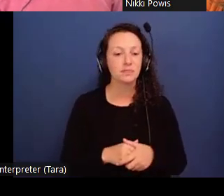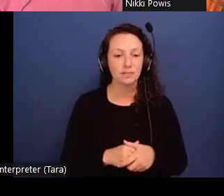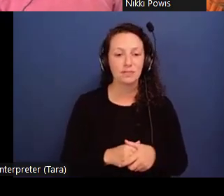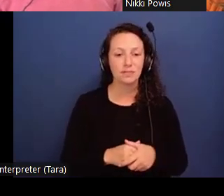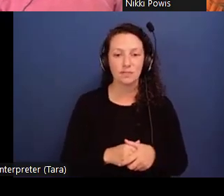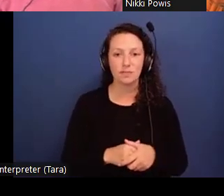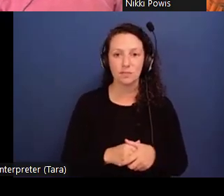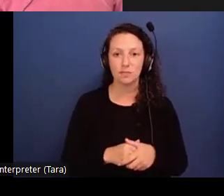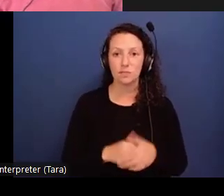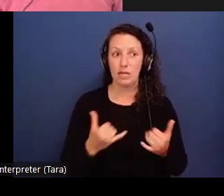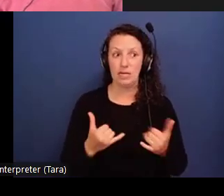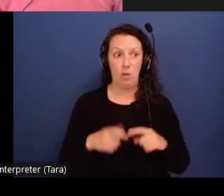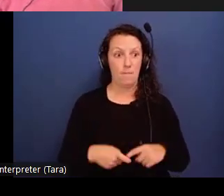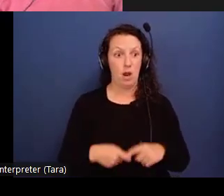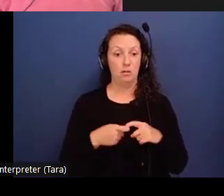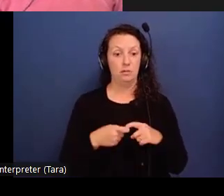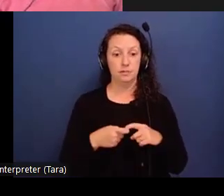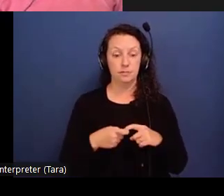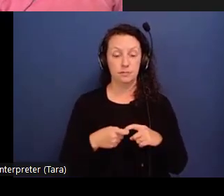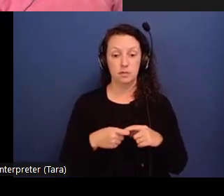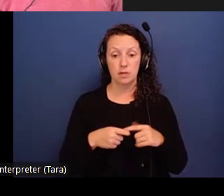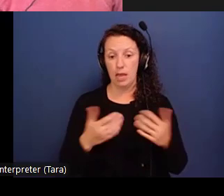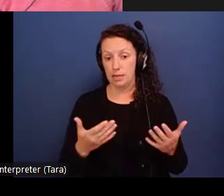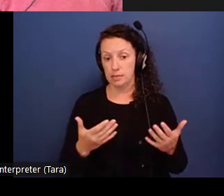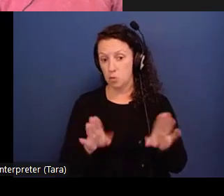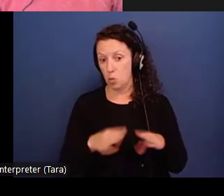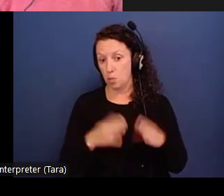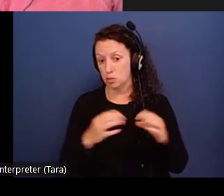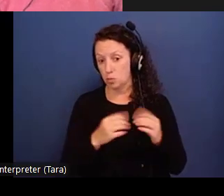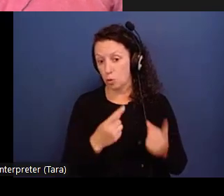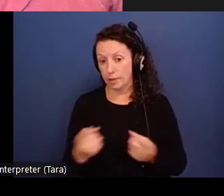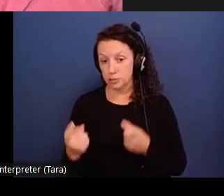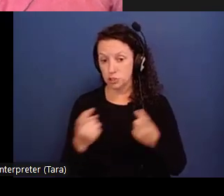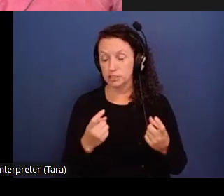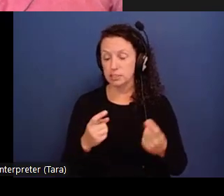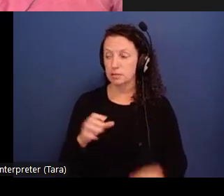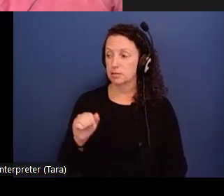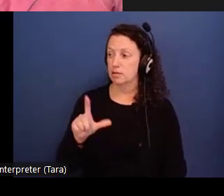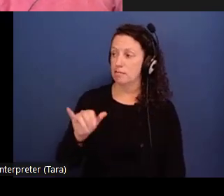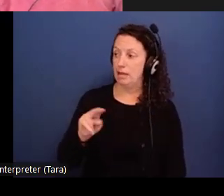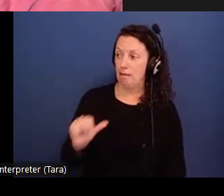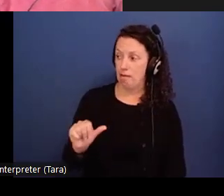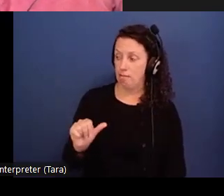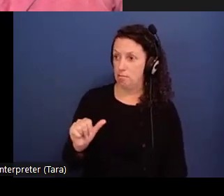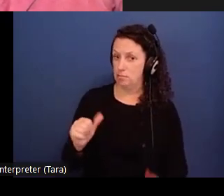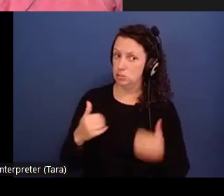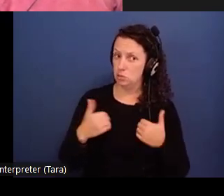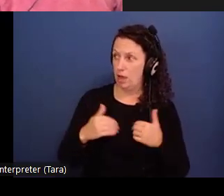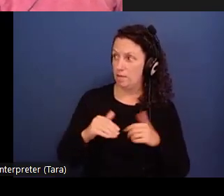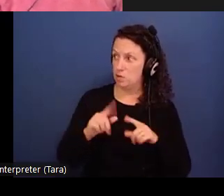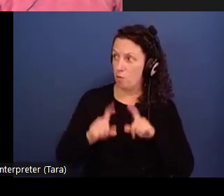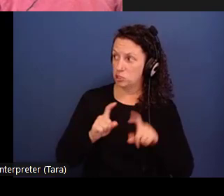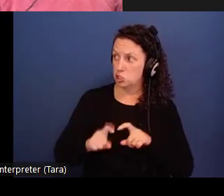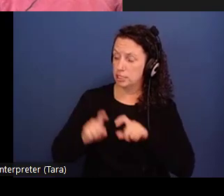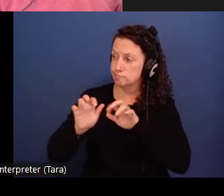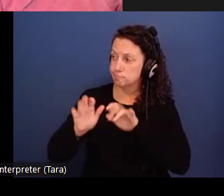So we're going to pause again and invite folks to ask questions. And Elena, are there any questions written down or